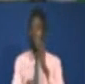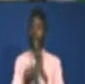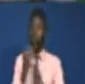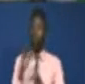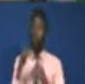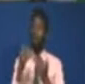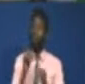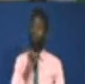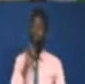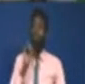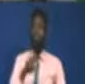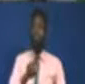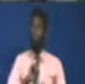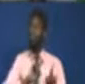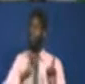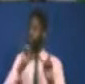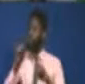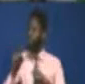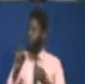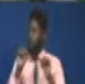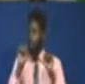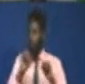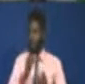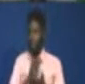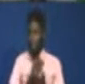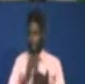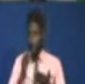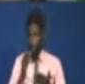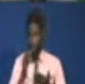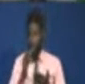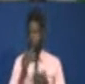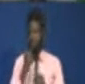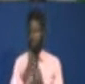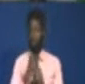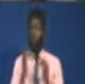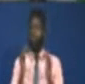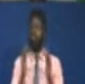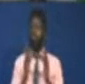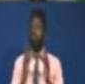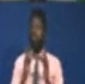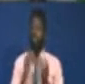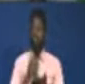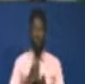have to go there. They can do some of the jobs through the internet and help them.